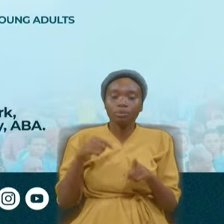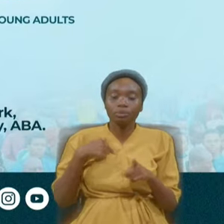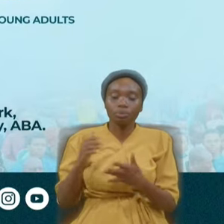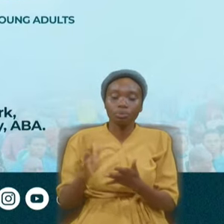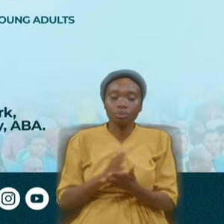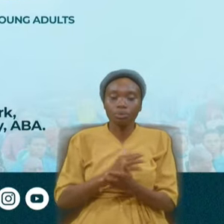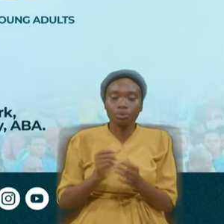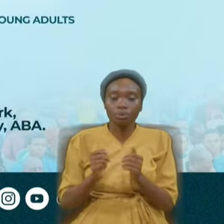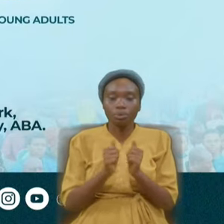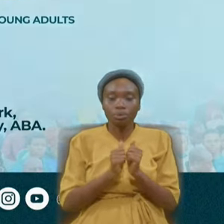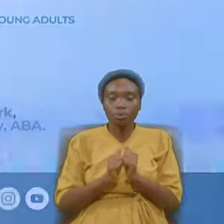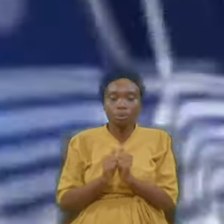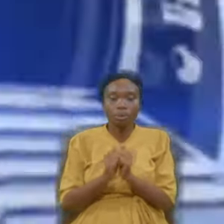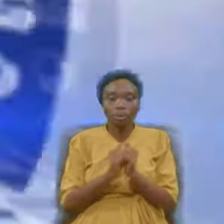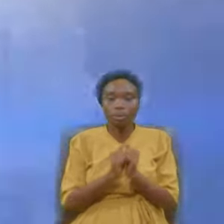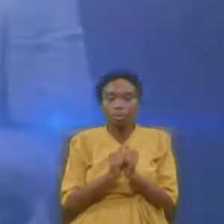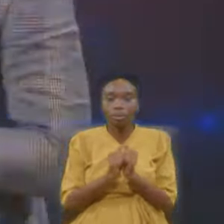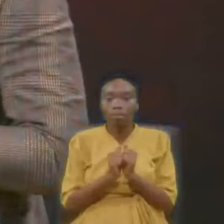congregational songs.